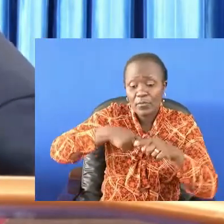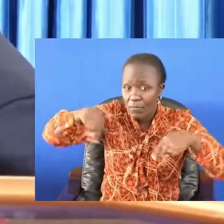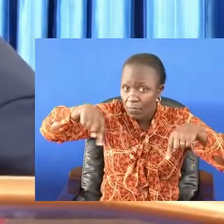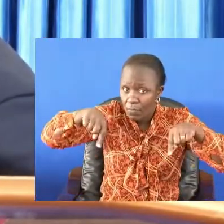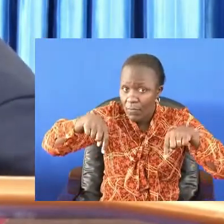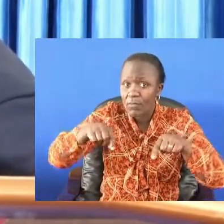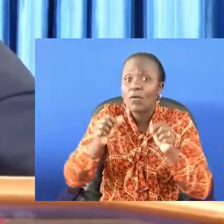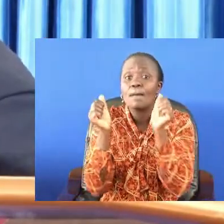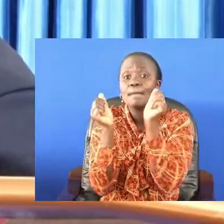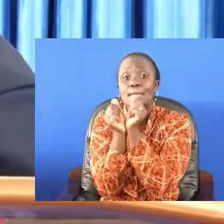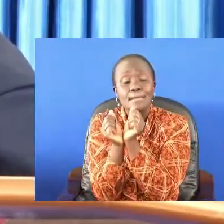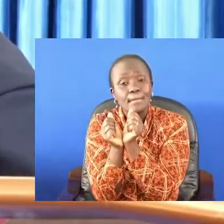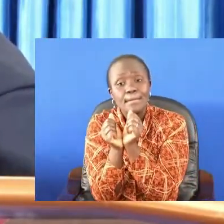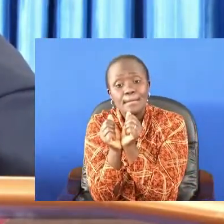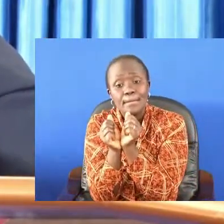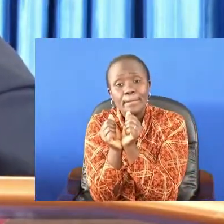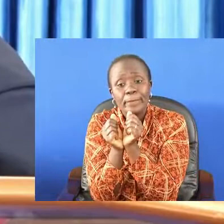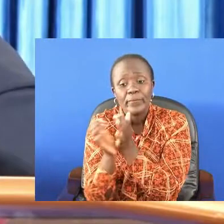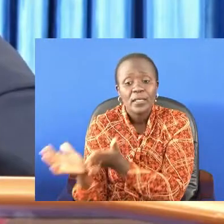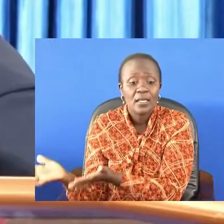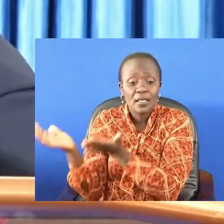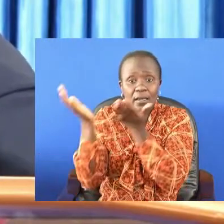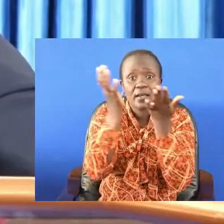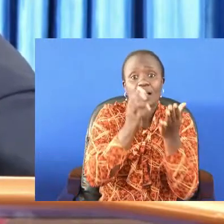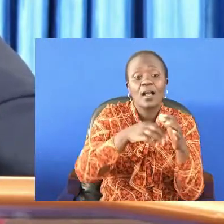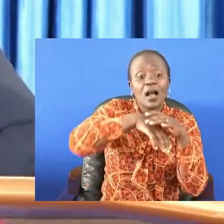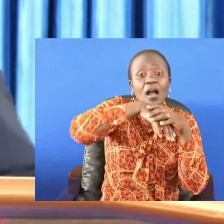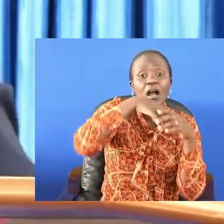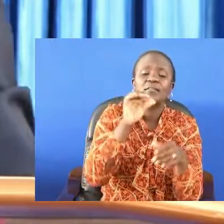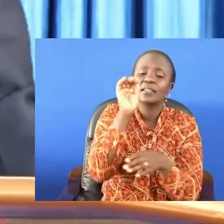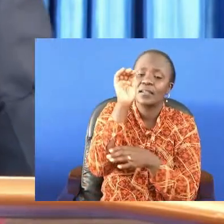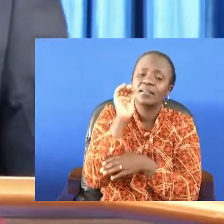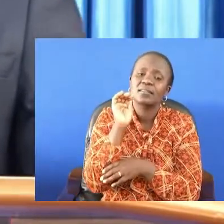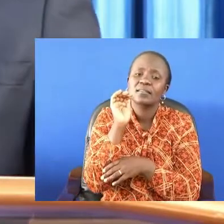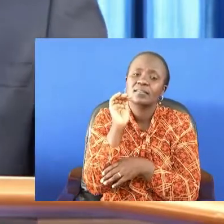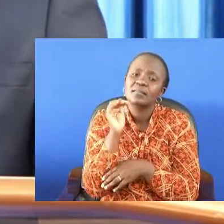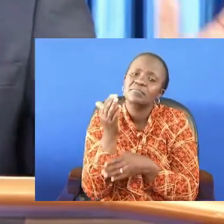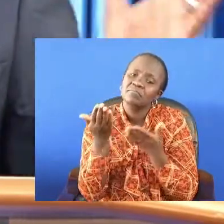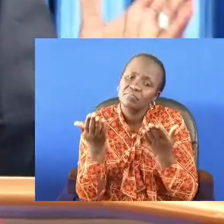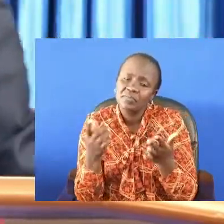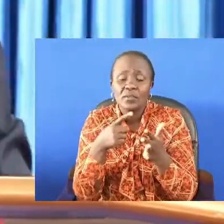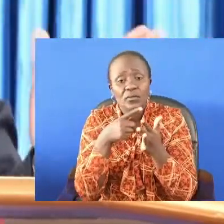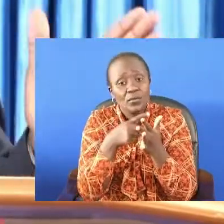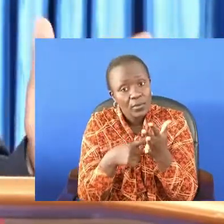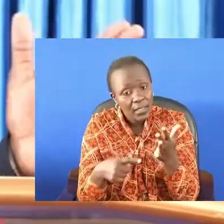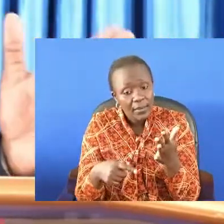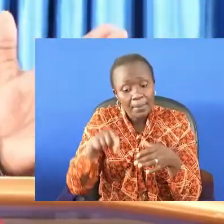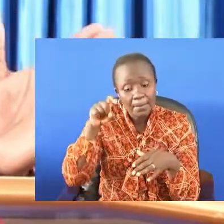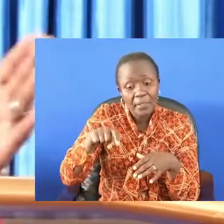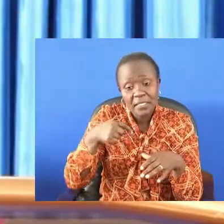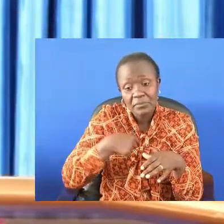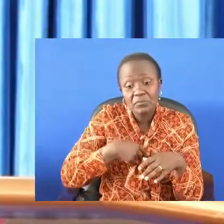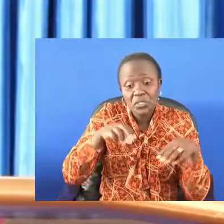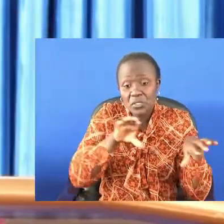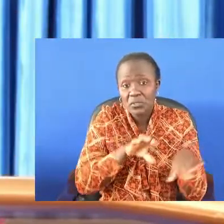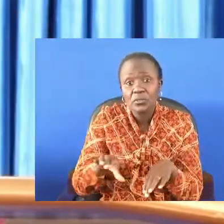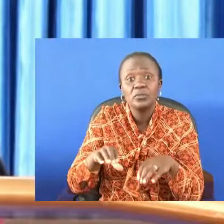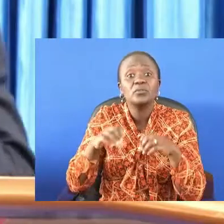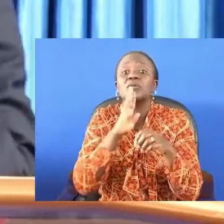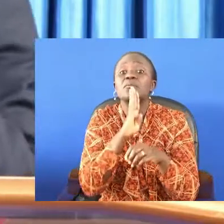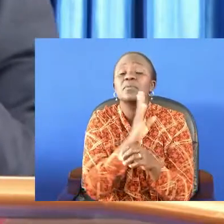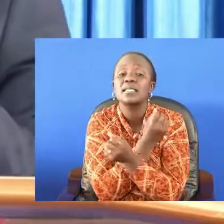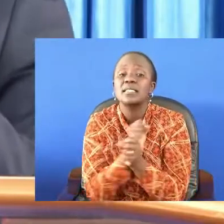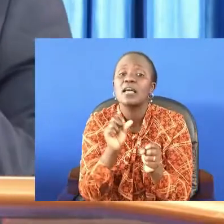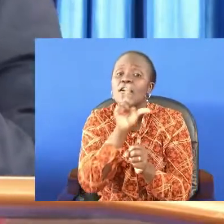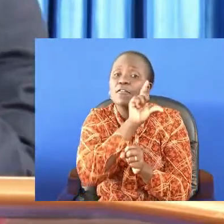Paul and Silas. He then brought them out and asked them, sirs, what must I do to be saved?